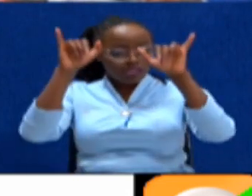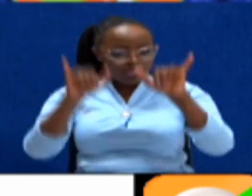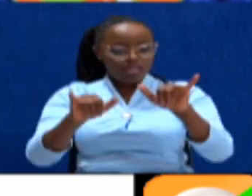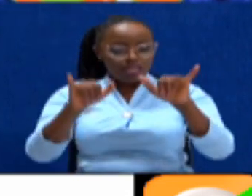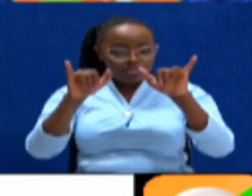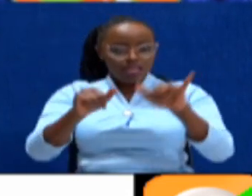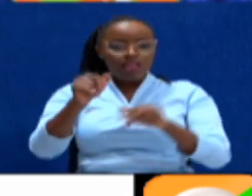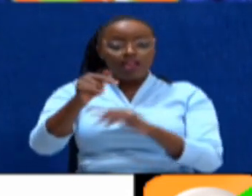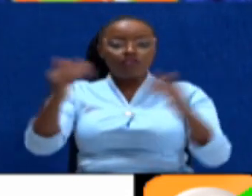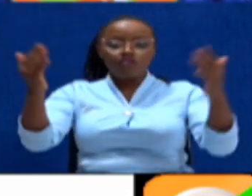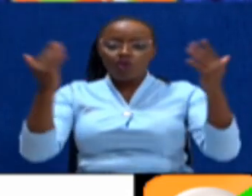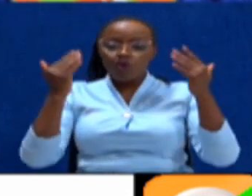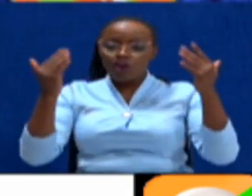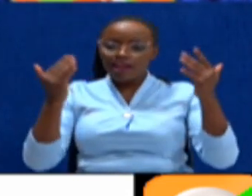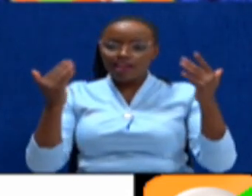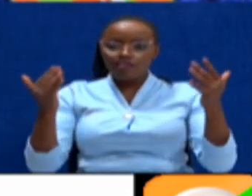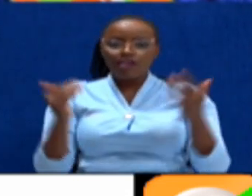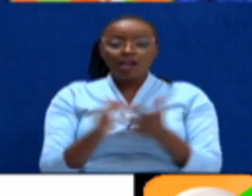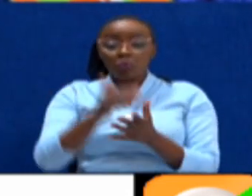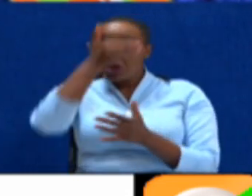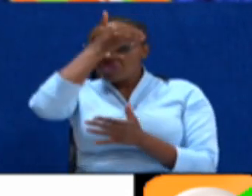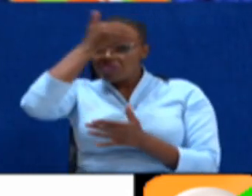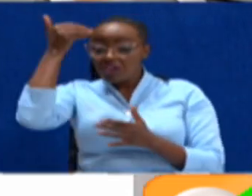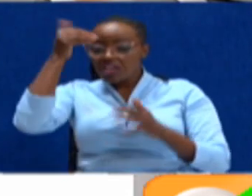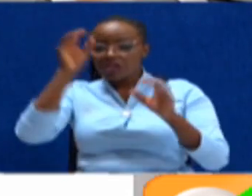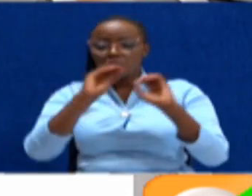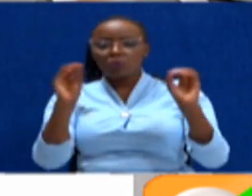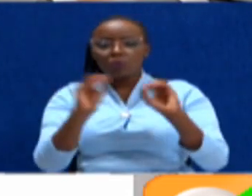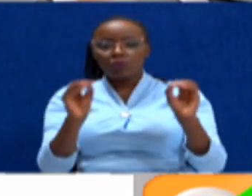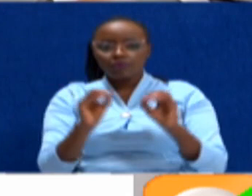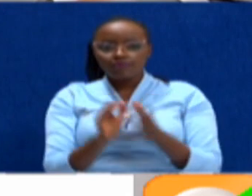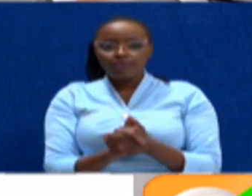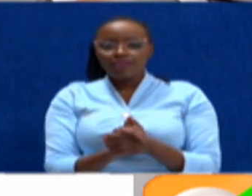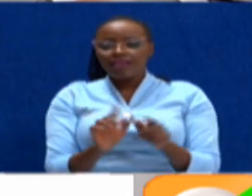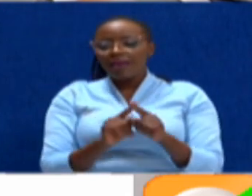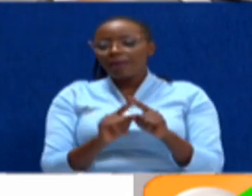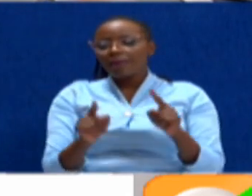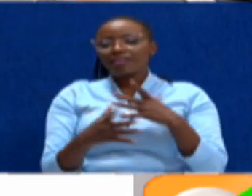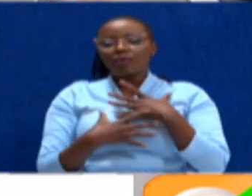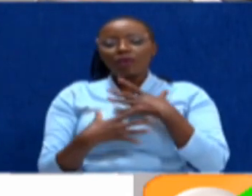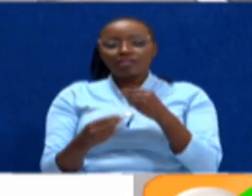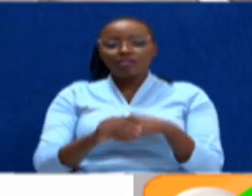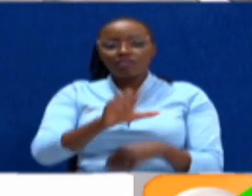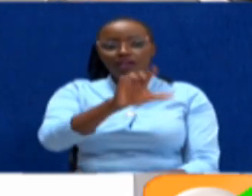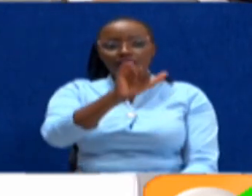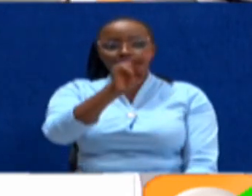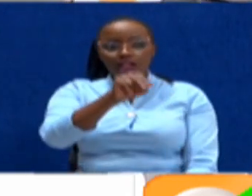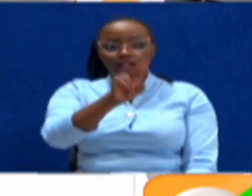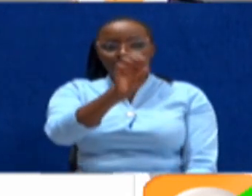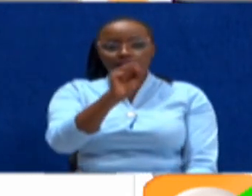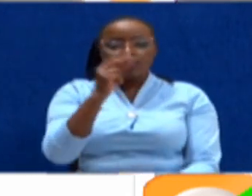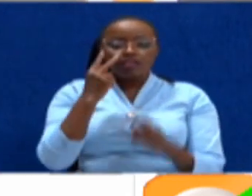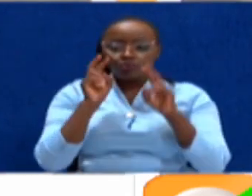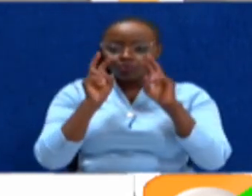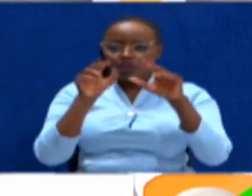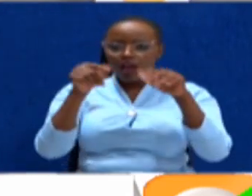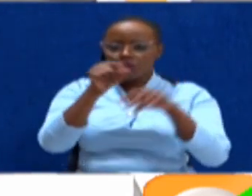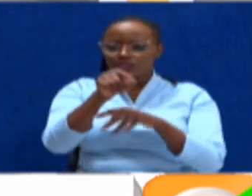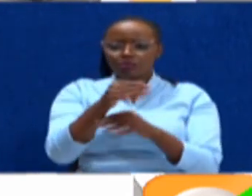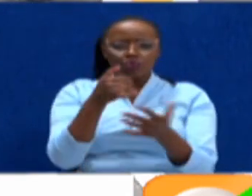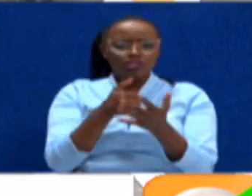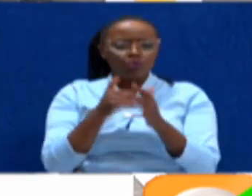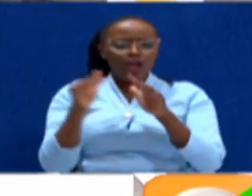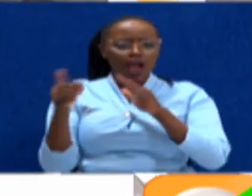Hansard forever and ever. But the dynamics were interesting, Linus, just looking at how that thing played